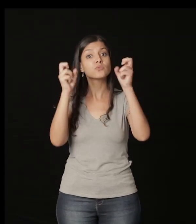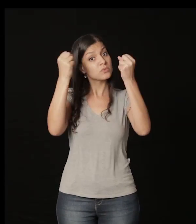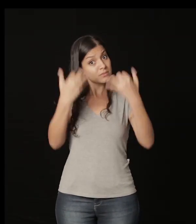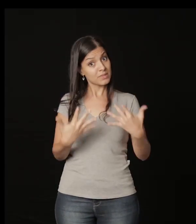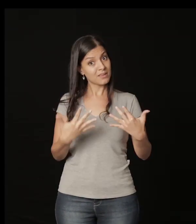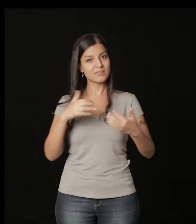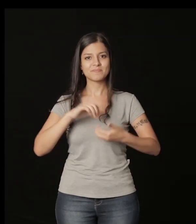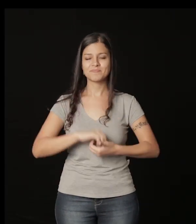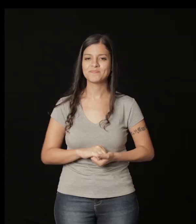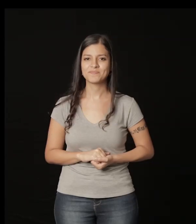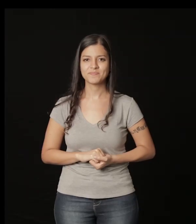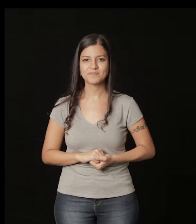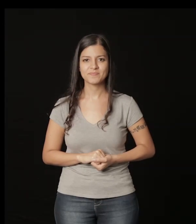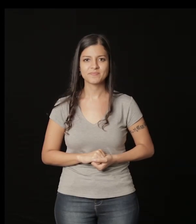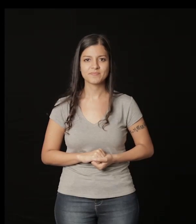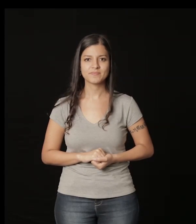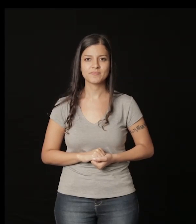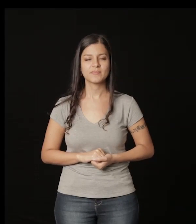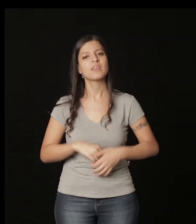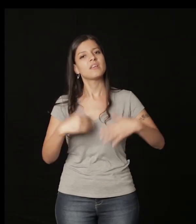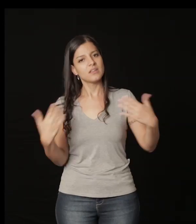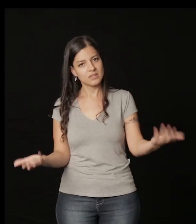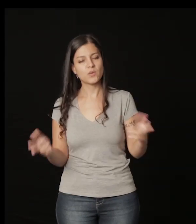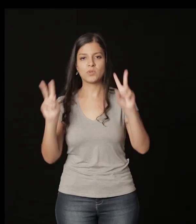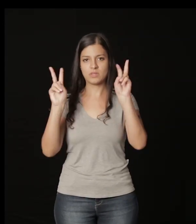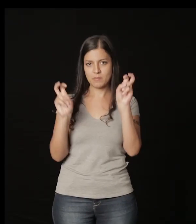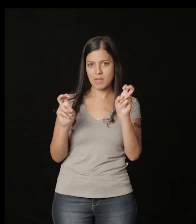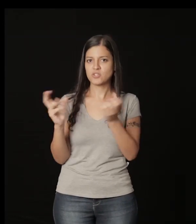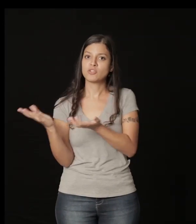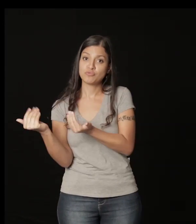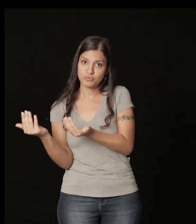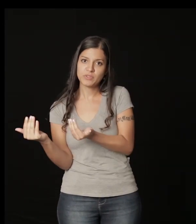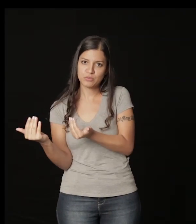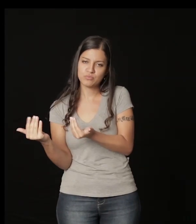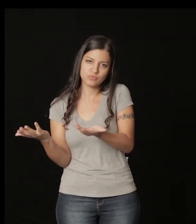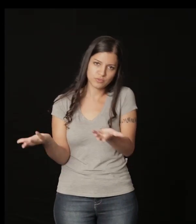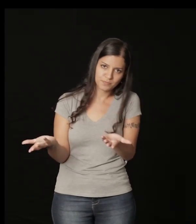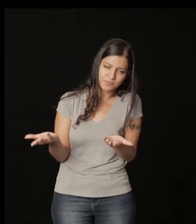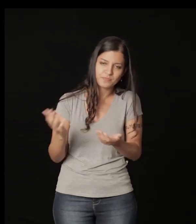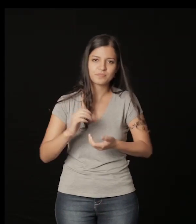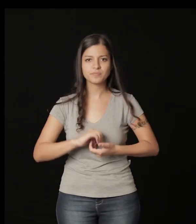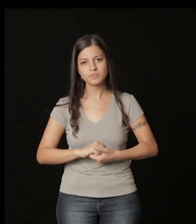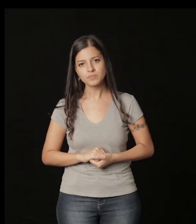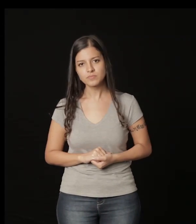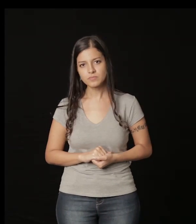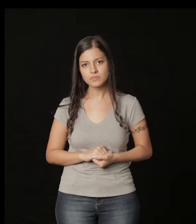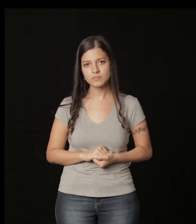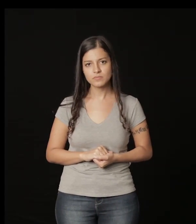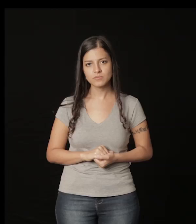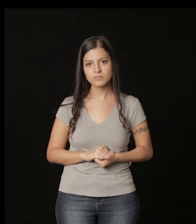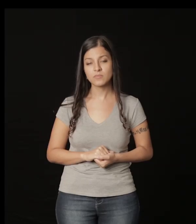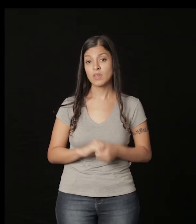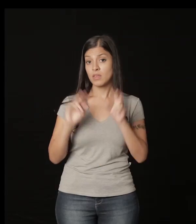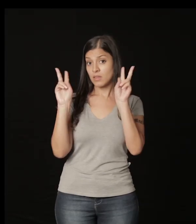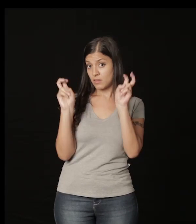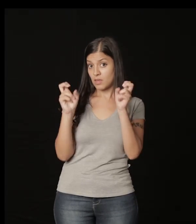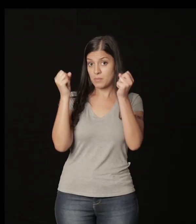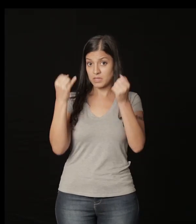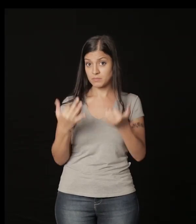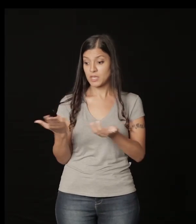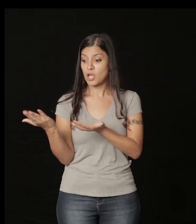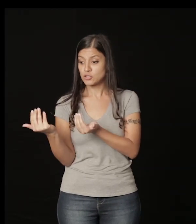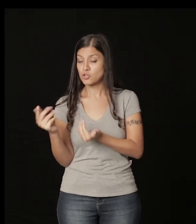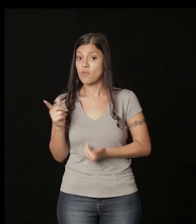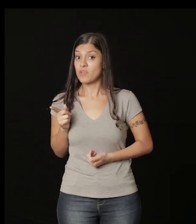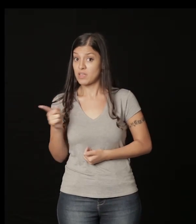of addressing a subject. And in this case, the subject is youth, in a way. The subject is about